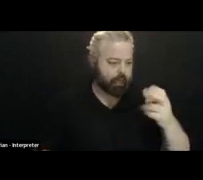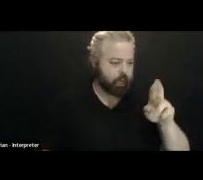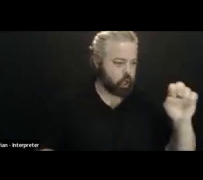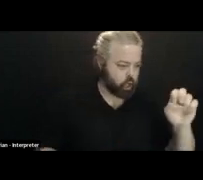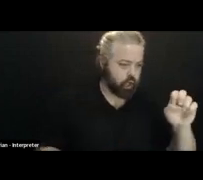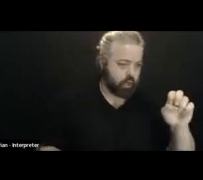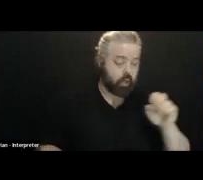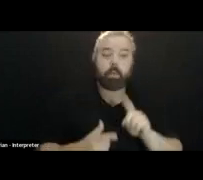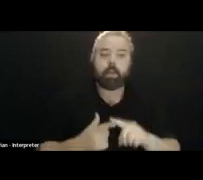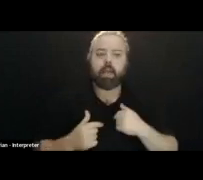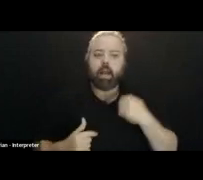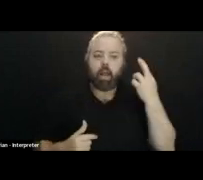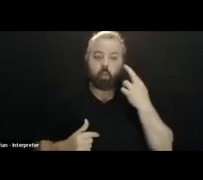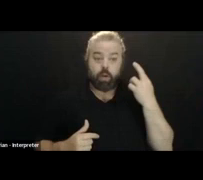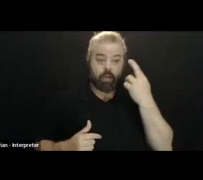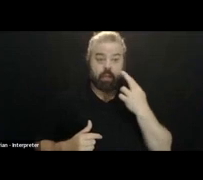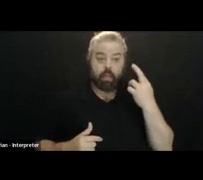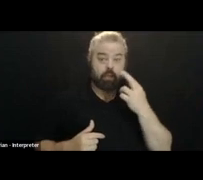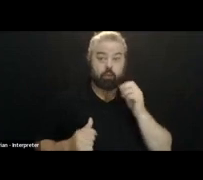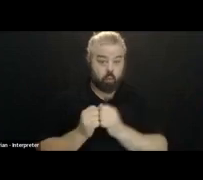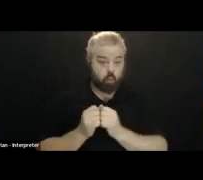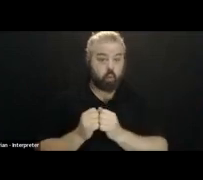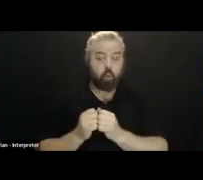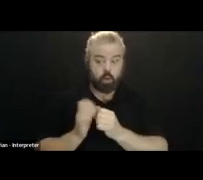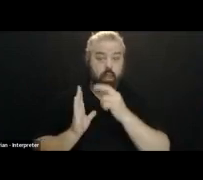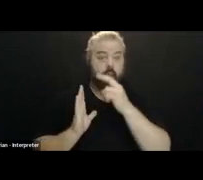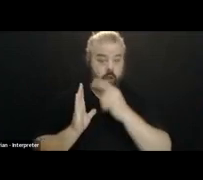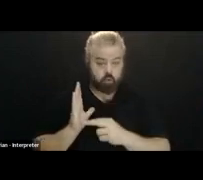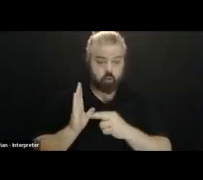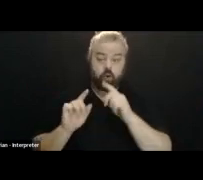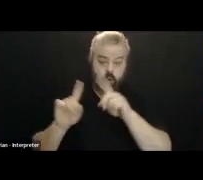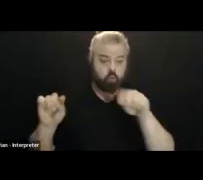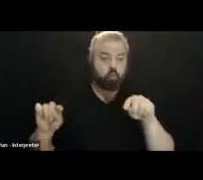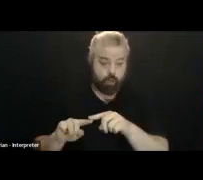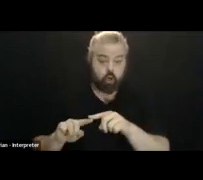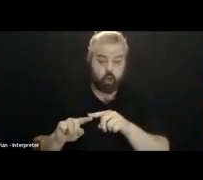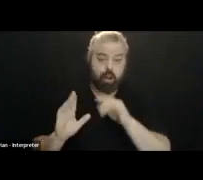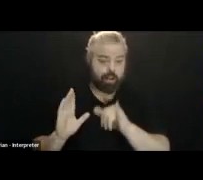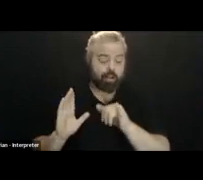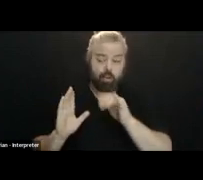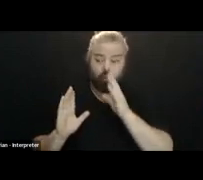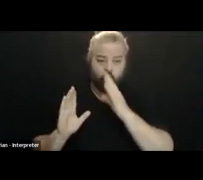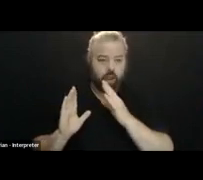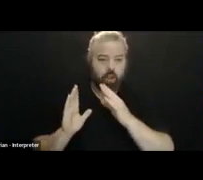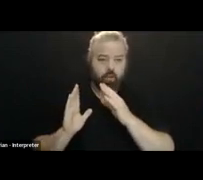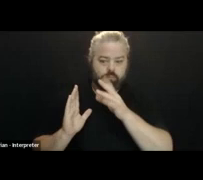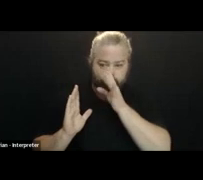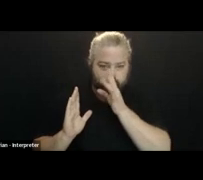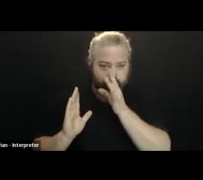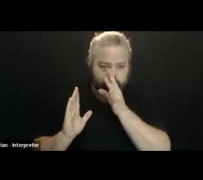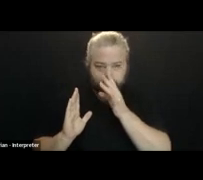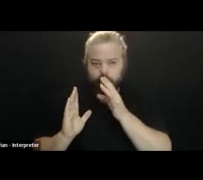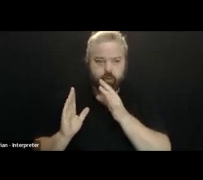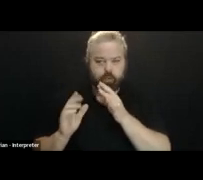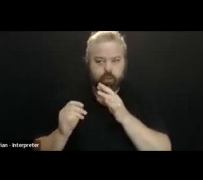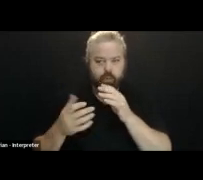the screen reader will read out a list of links from a website or from a document, and it will just say, click here, click